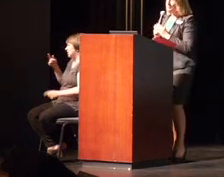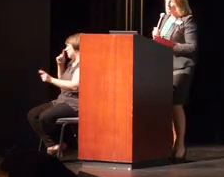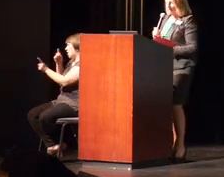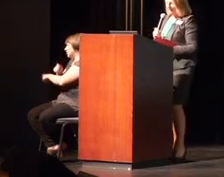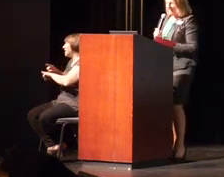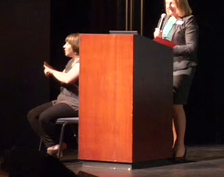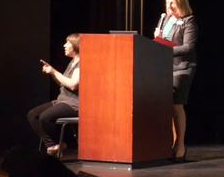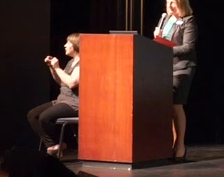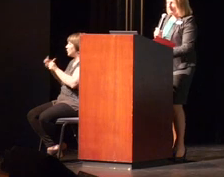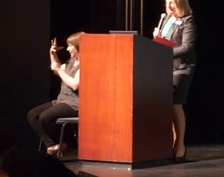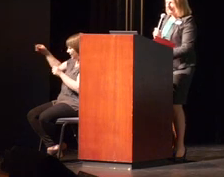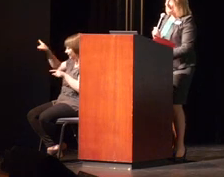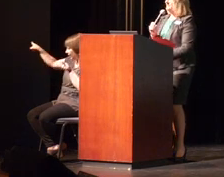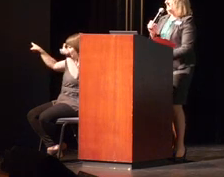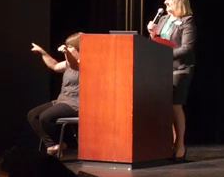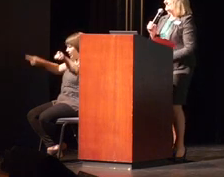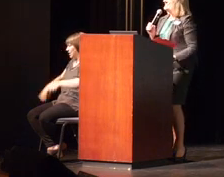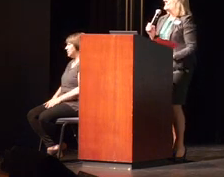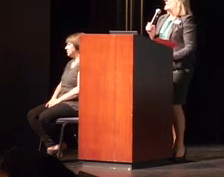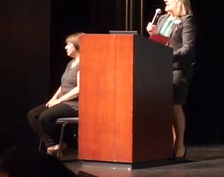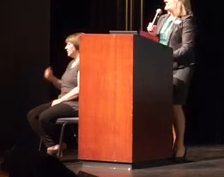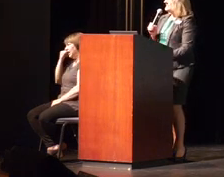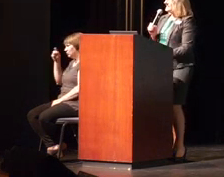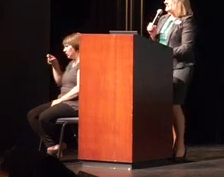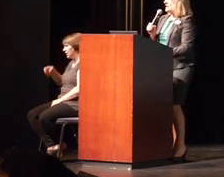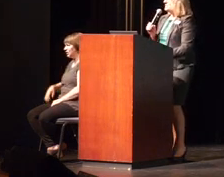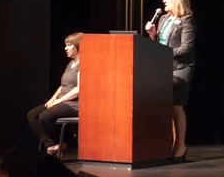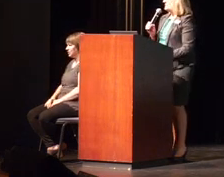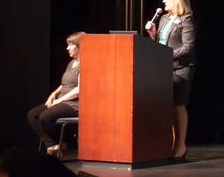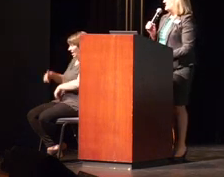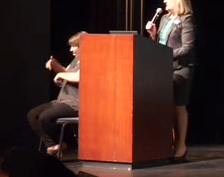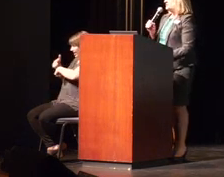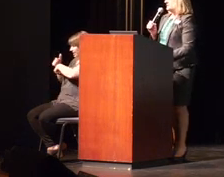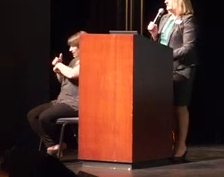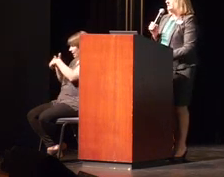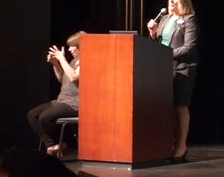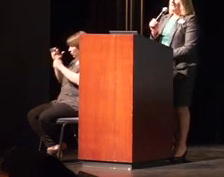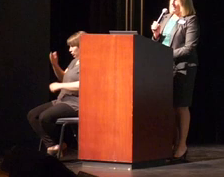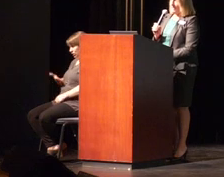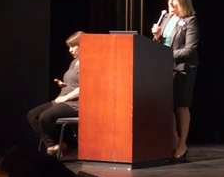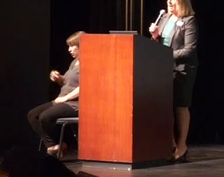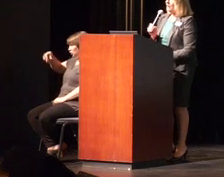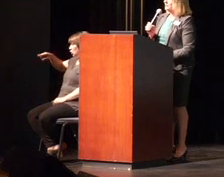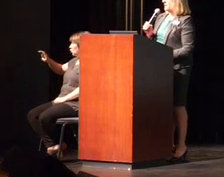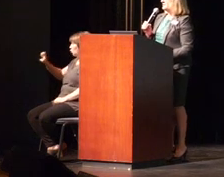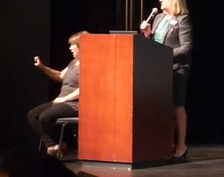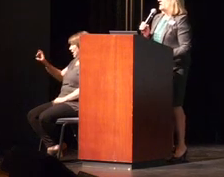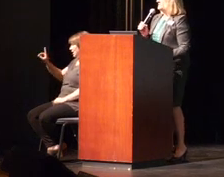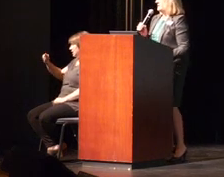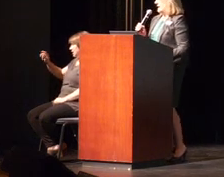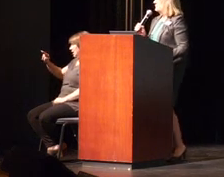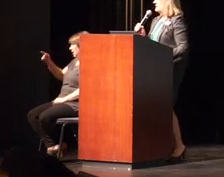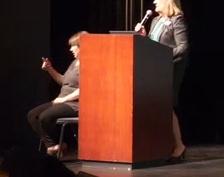are multiple ways to exit the building if needed. At this time, I would like to introduce Quay Dang, our